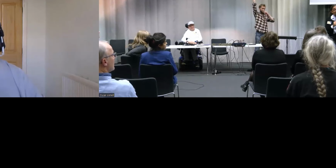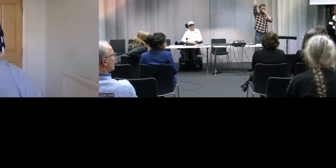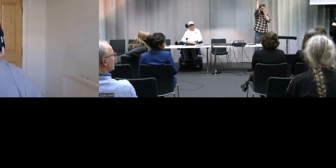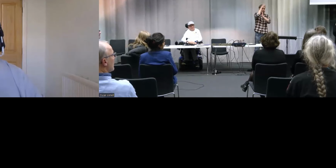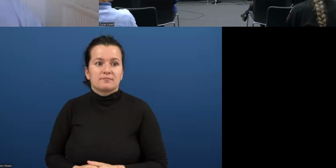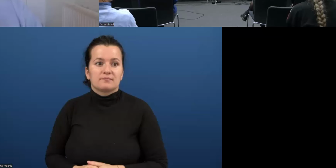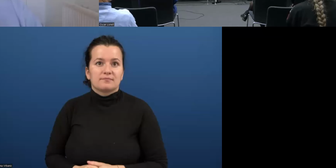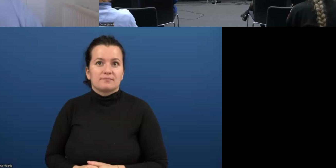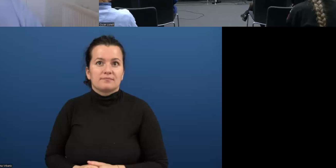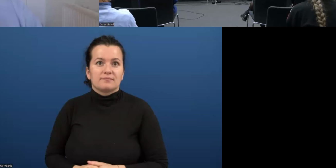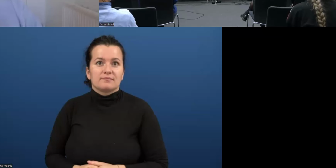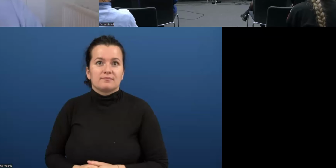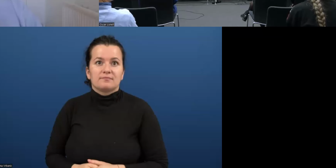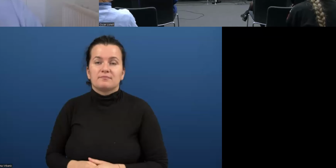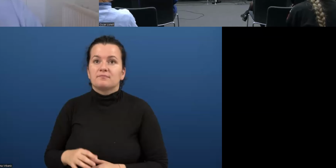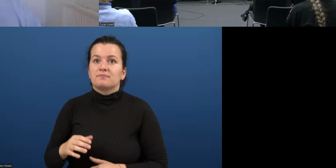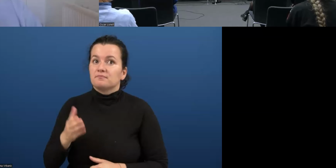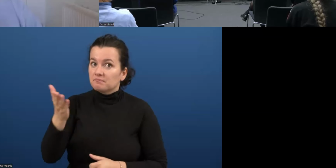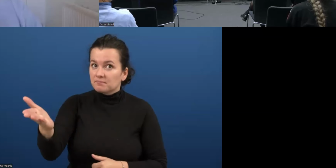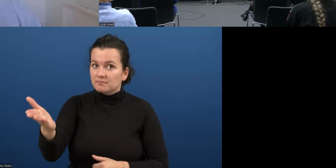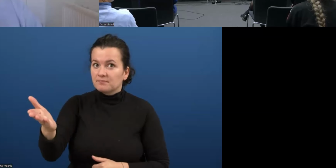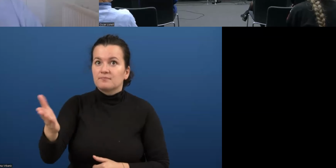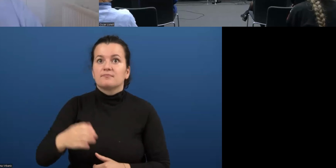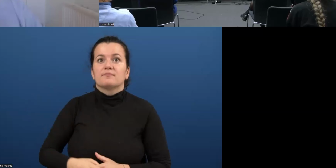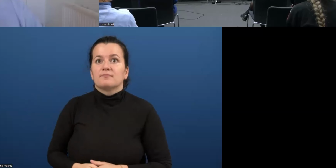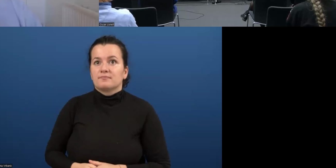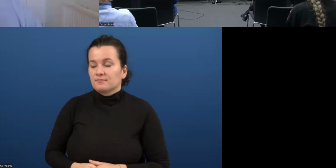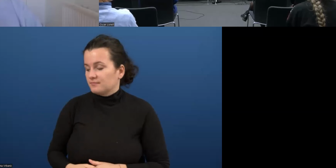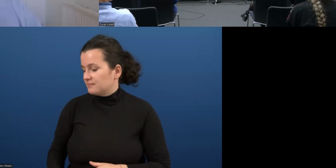Perhaps, yes, please. We should just have the microphone.